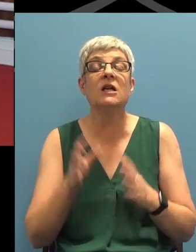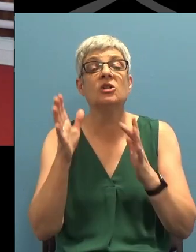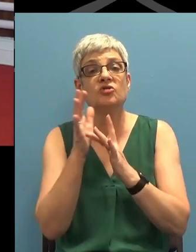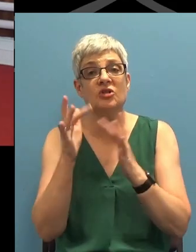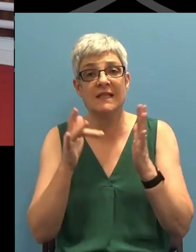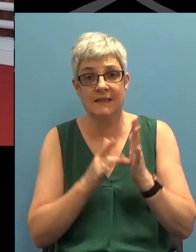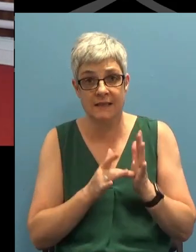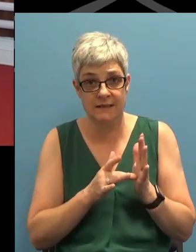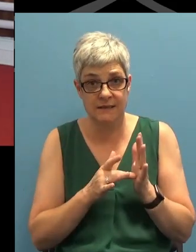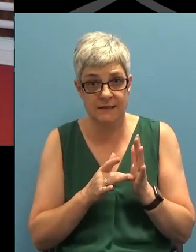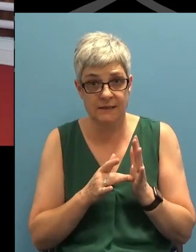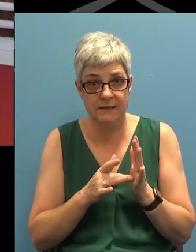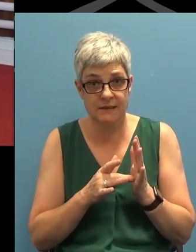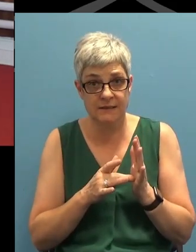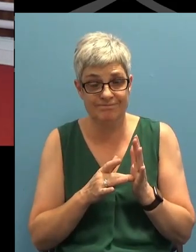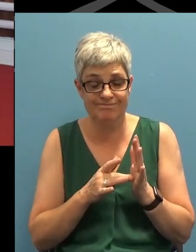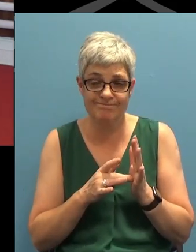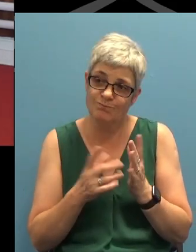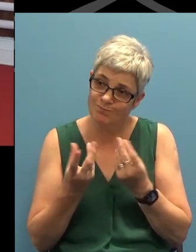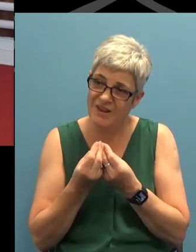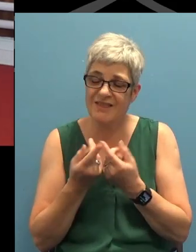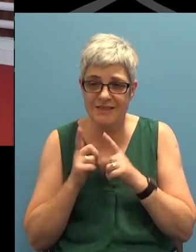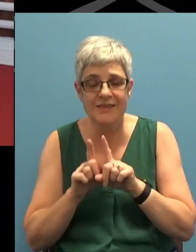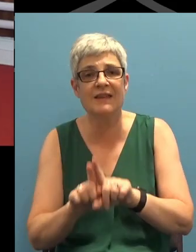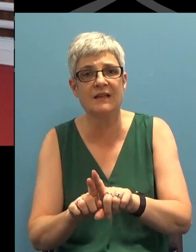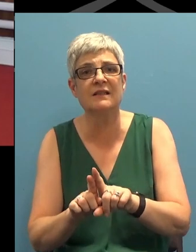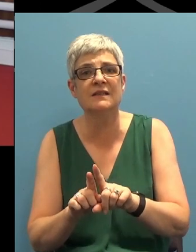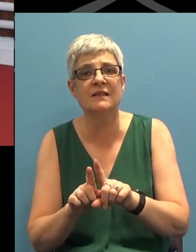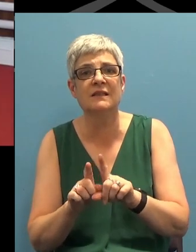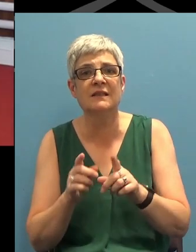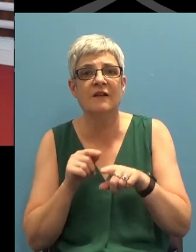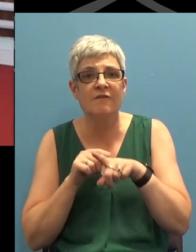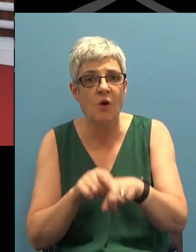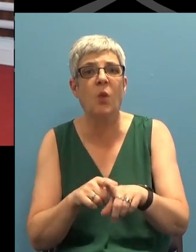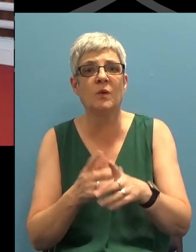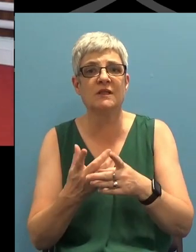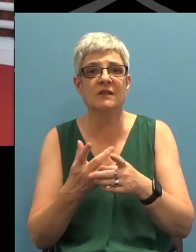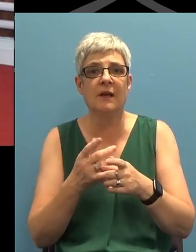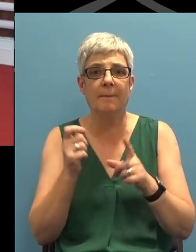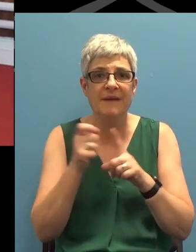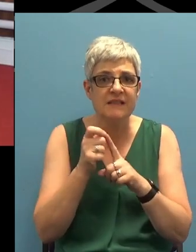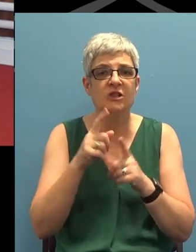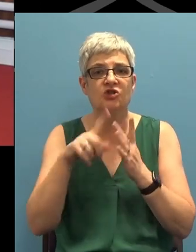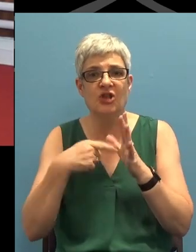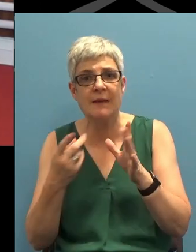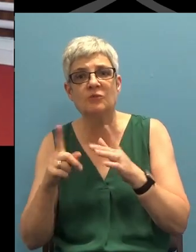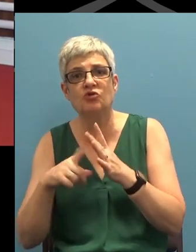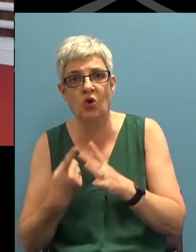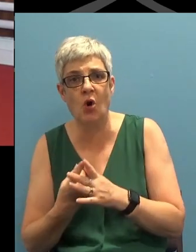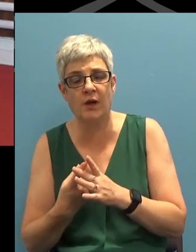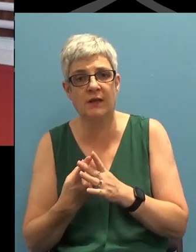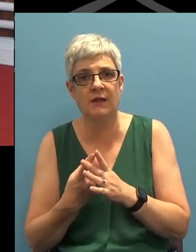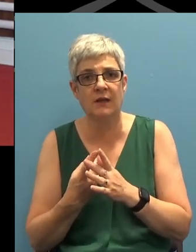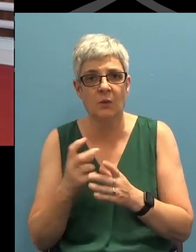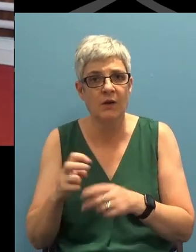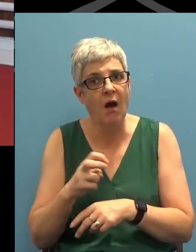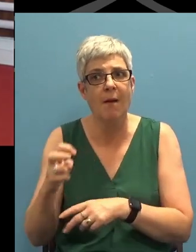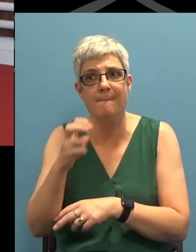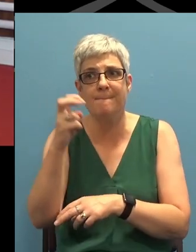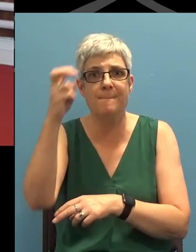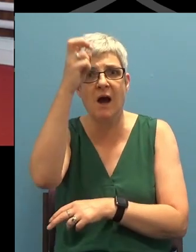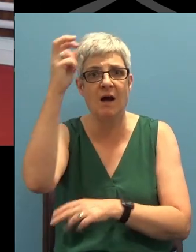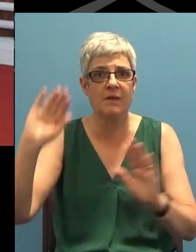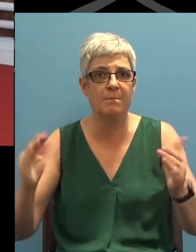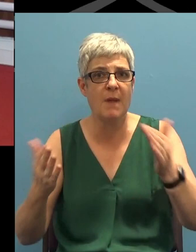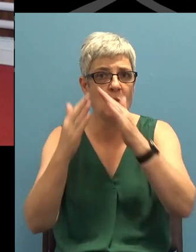Jesus, with a couple of his followers, Peter, James and John, went up the mount. It became known as the Mount